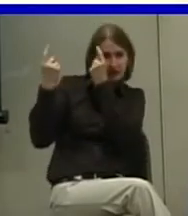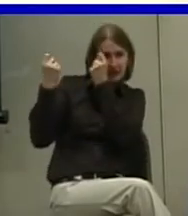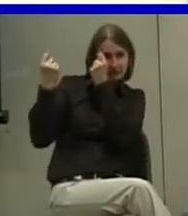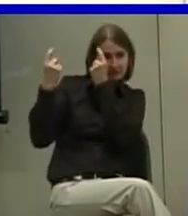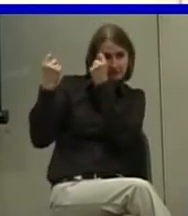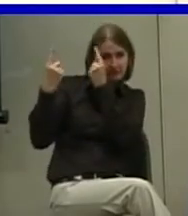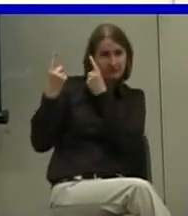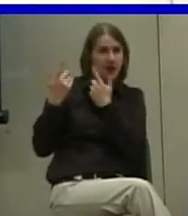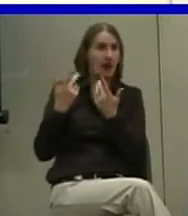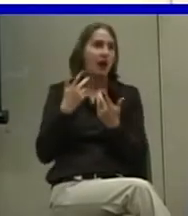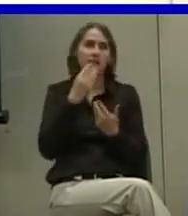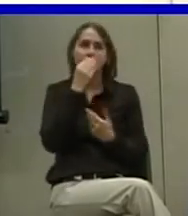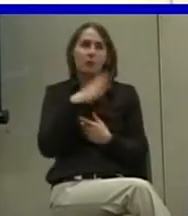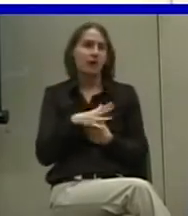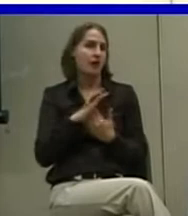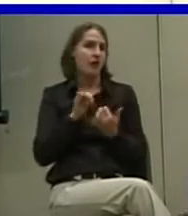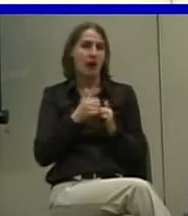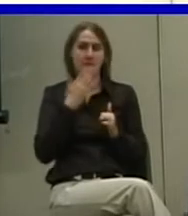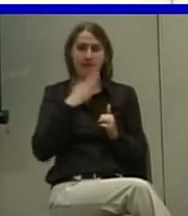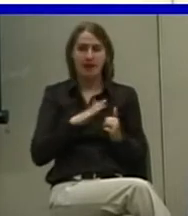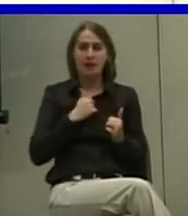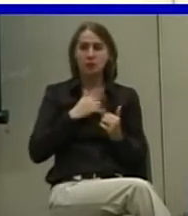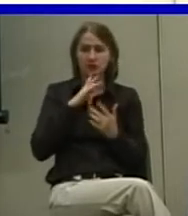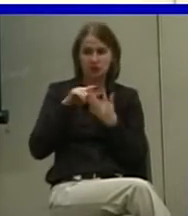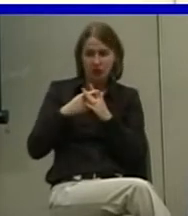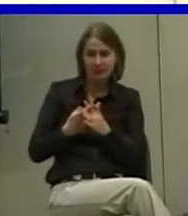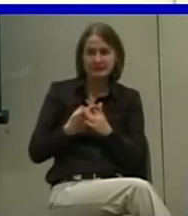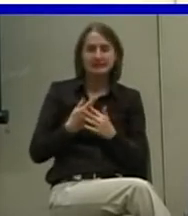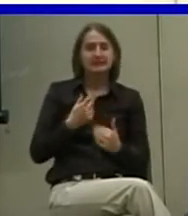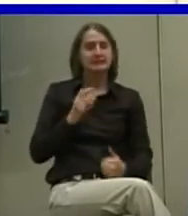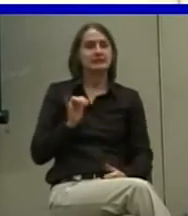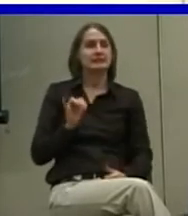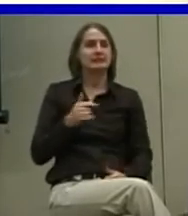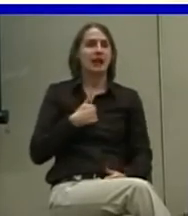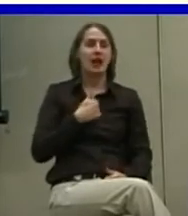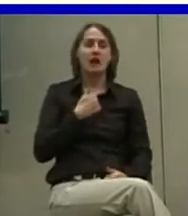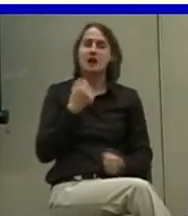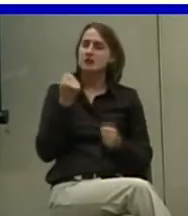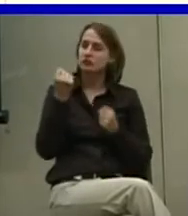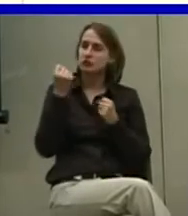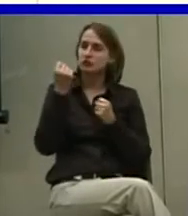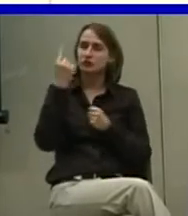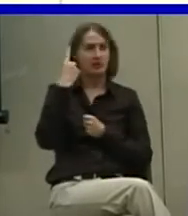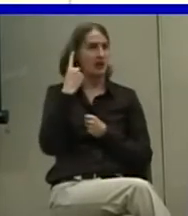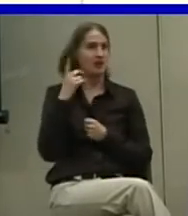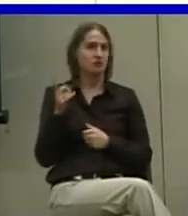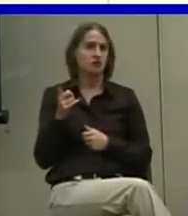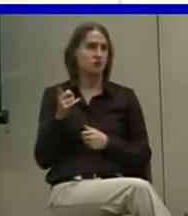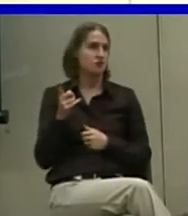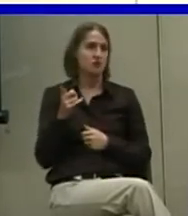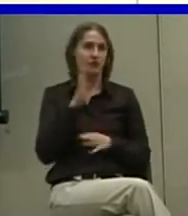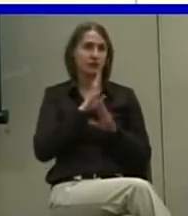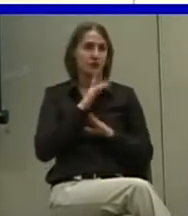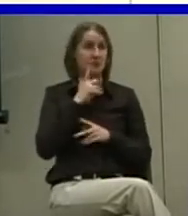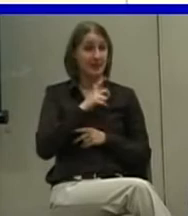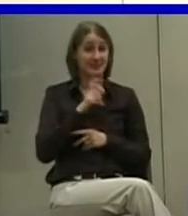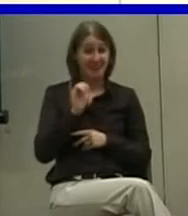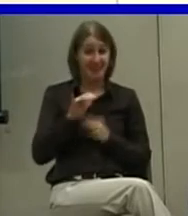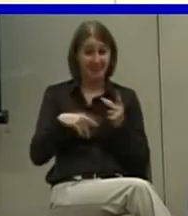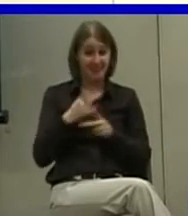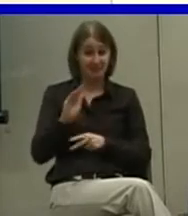it was. I would begin by saying, boy, I can understand why you're frustrated, because kids like that can really be